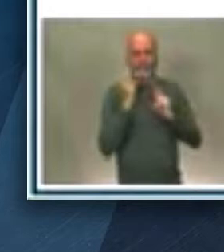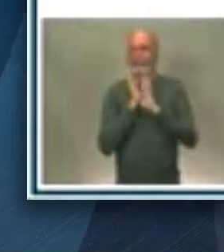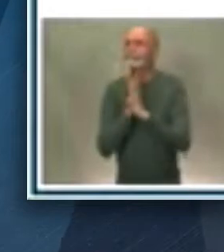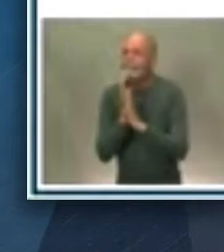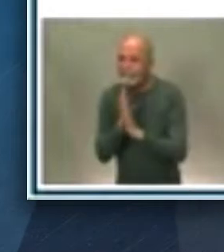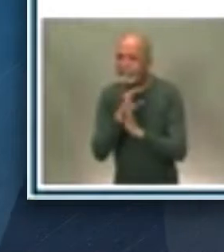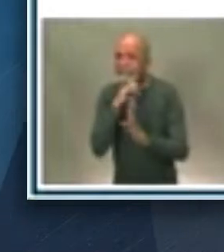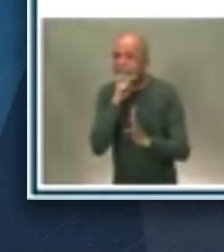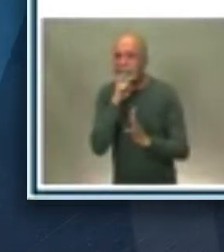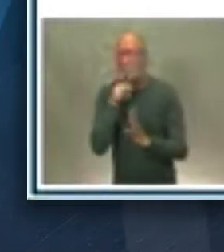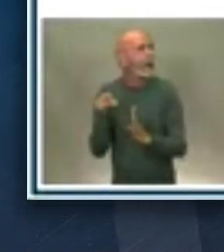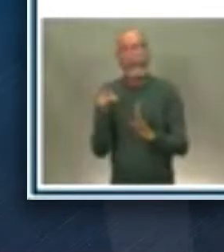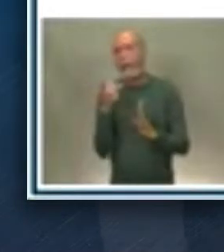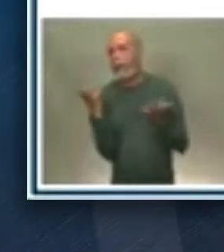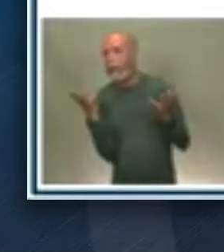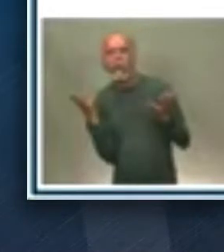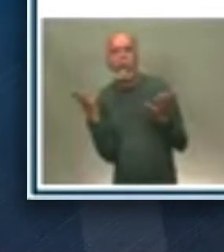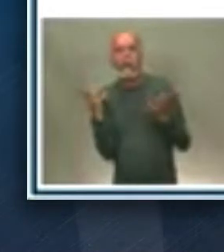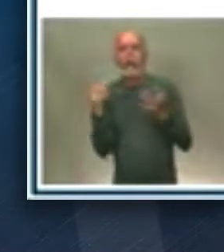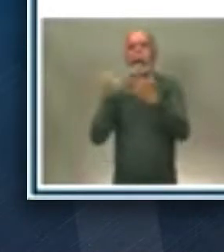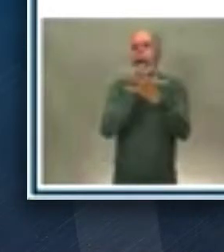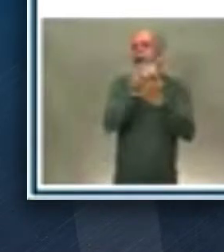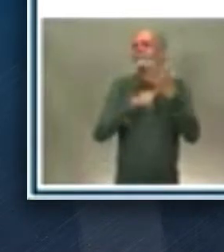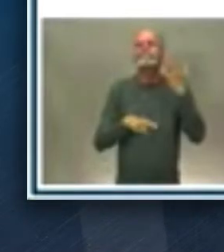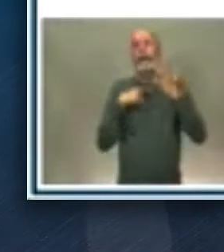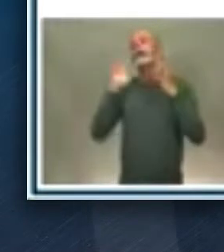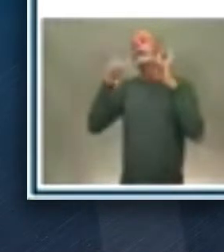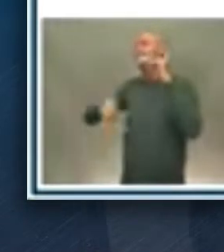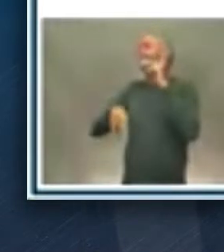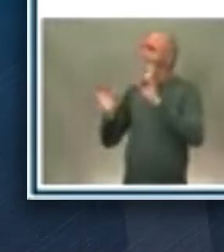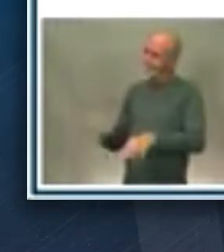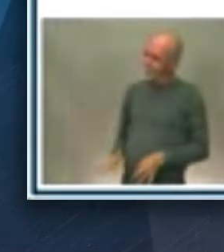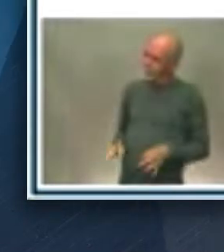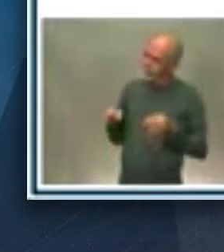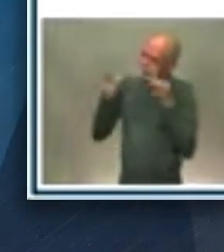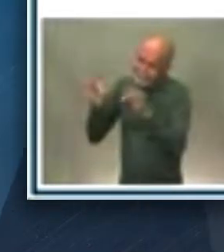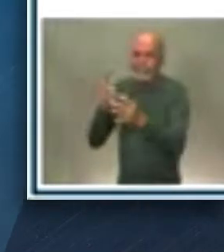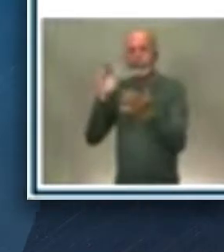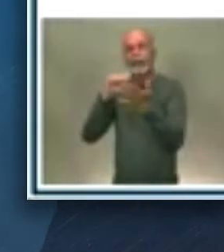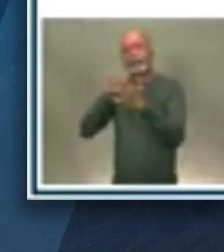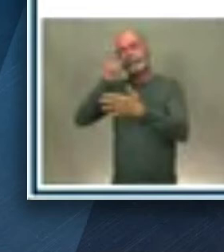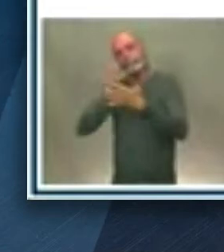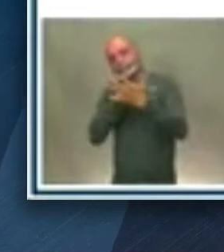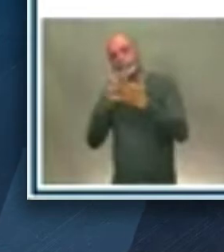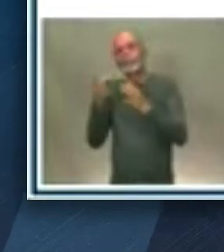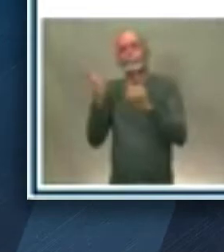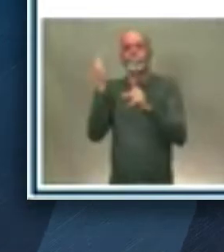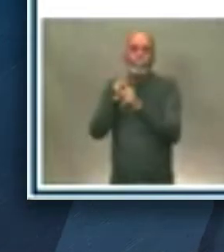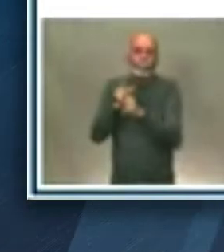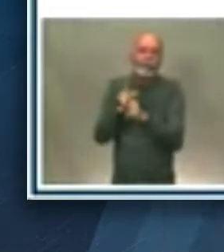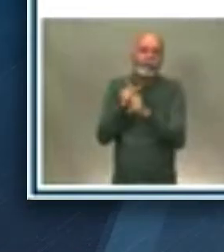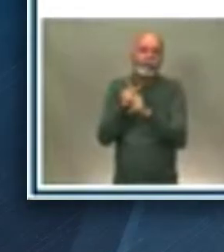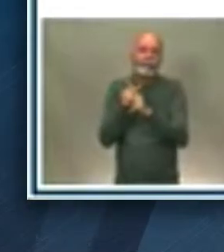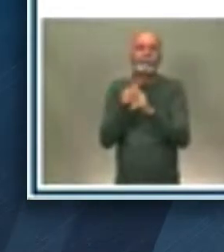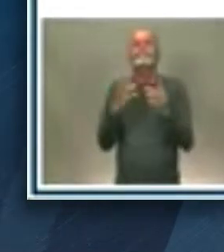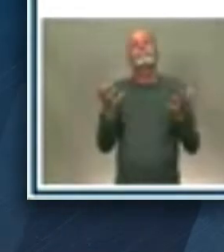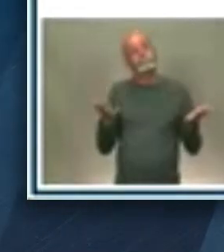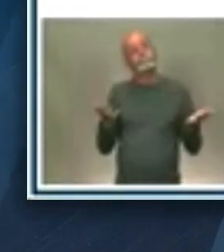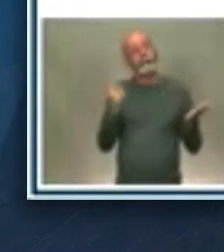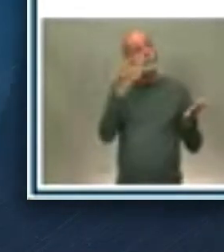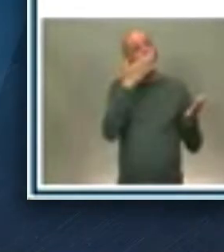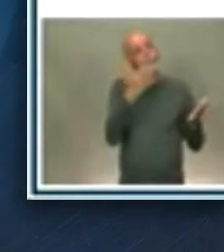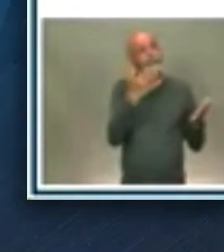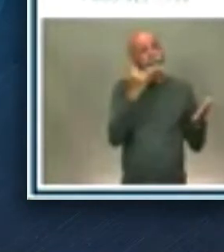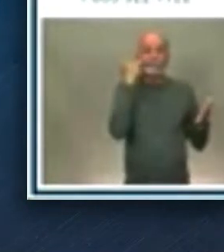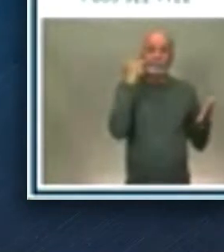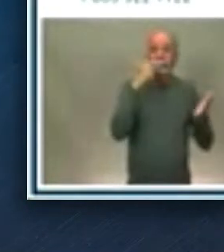again, using the opportunity for them to say, rebook your appointment, and here's why you need to rebook it as early as possible. But I think it's important to understand